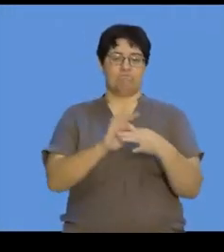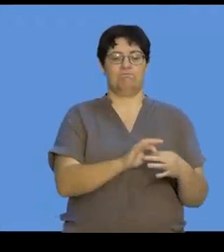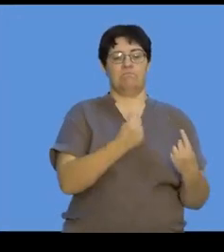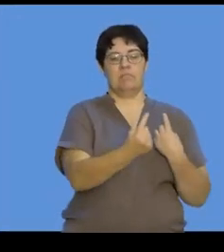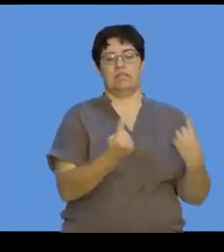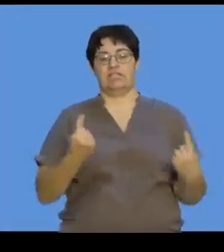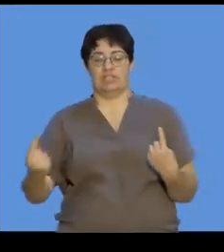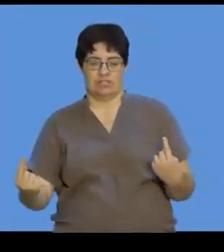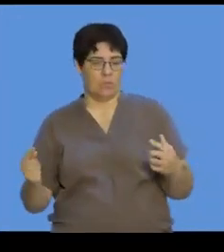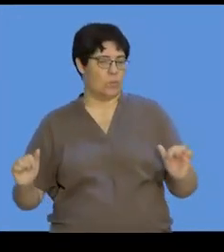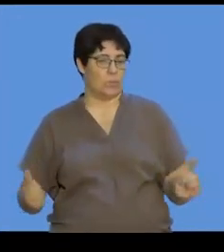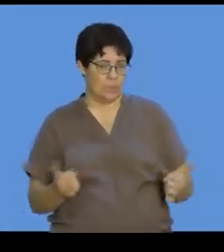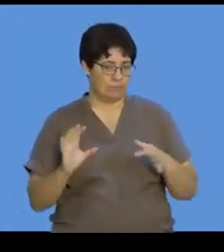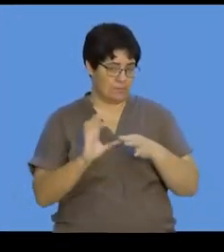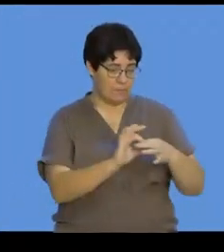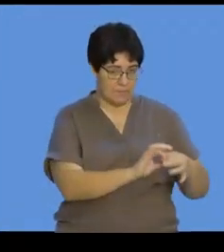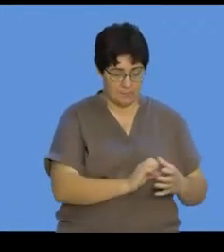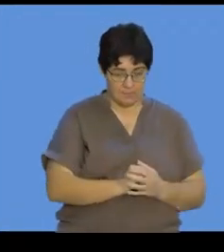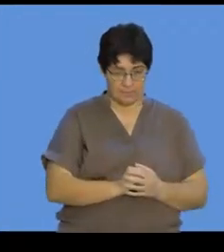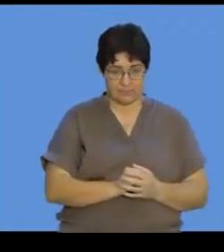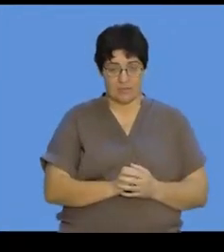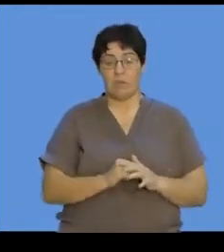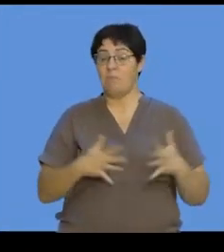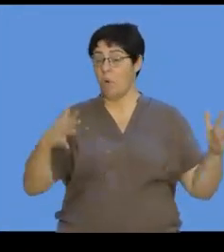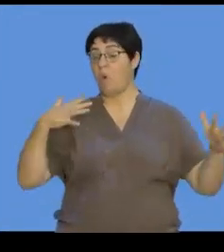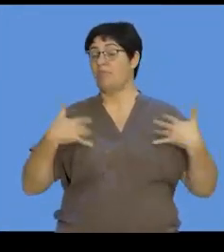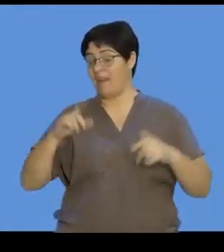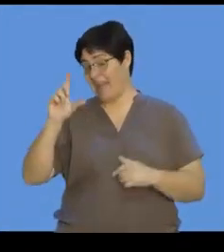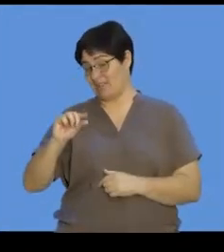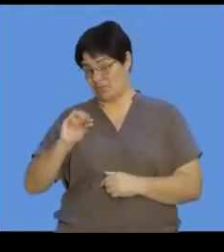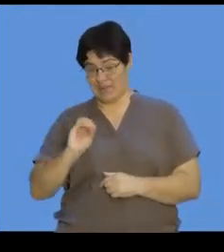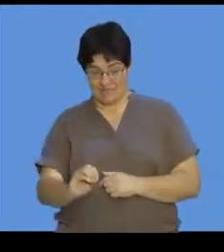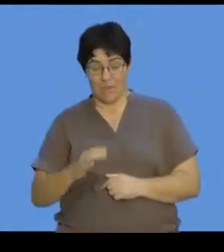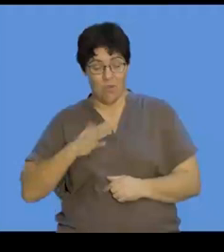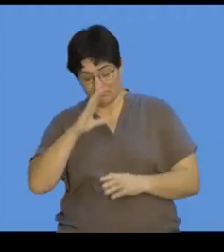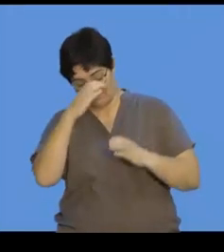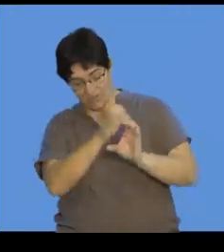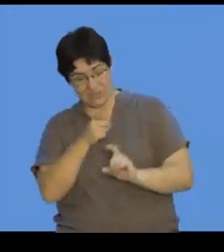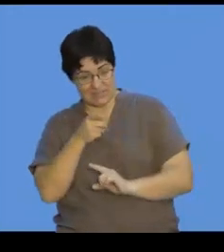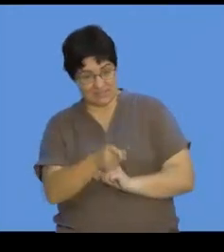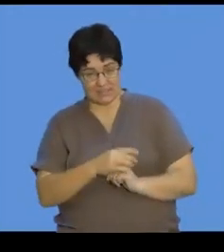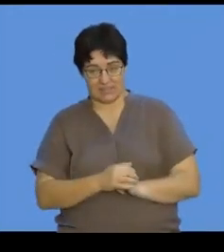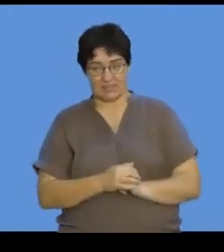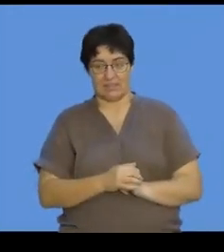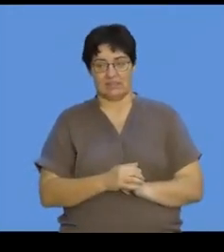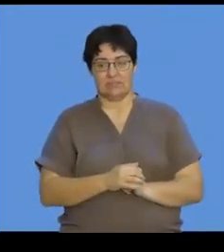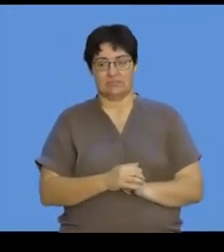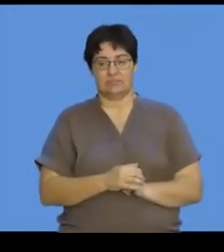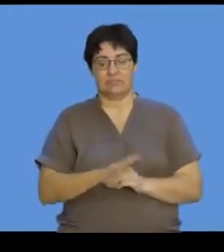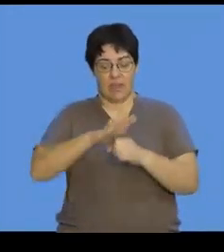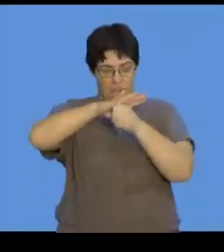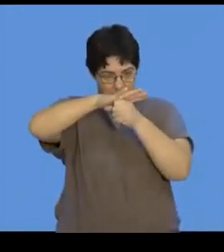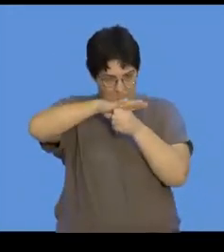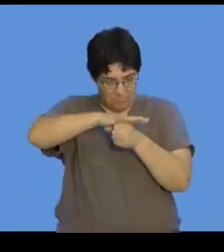with each other very well. Okay, but the most exciting one or the interesting one that I want us to look at more in detail is the